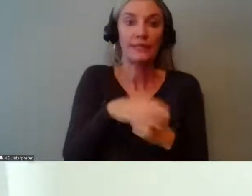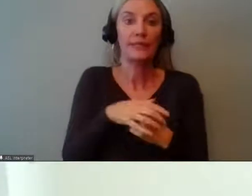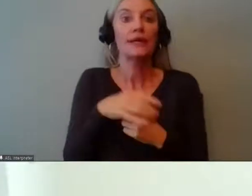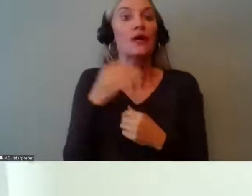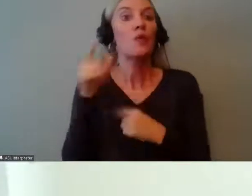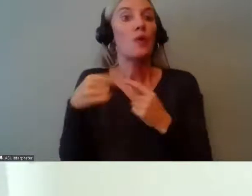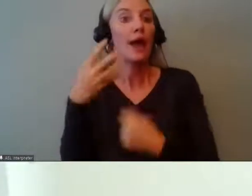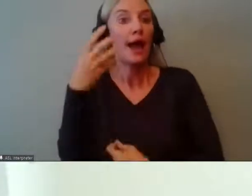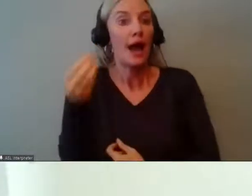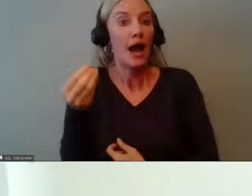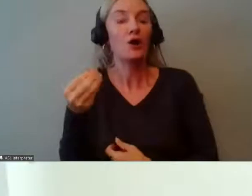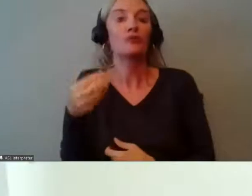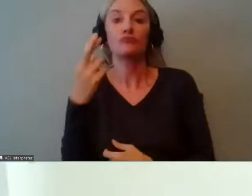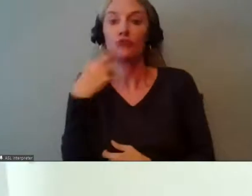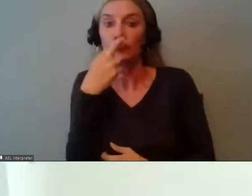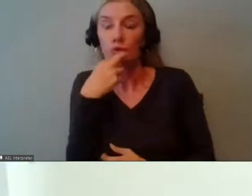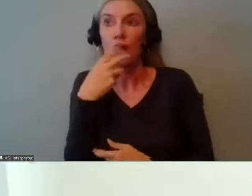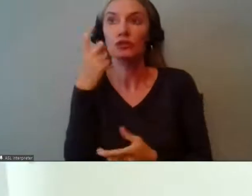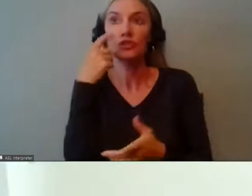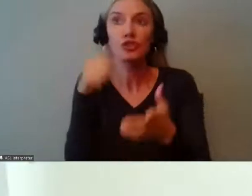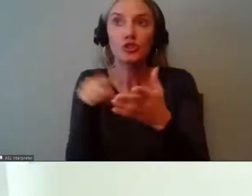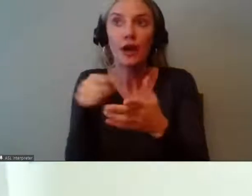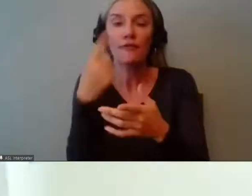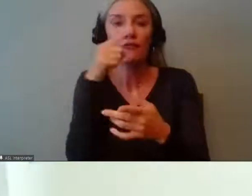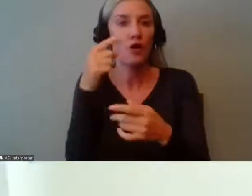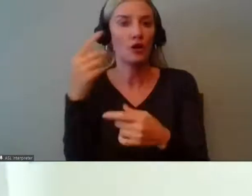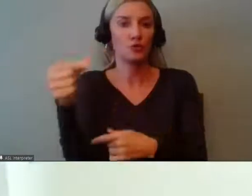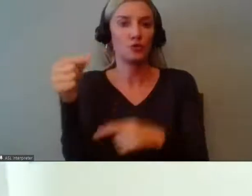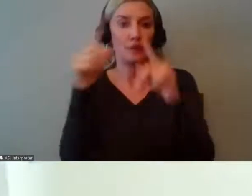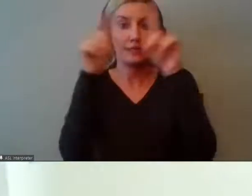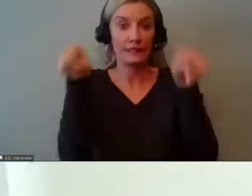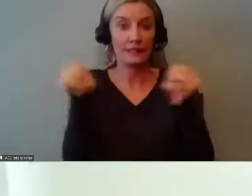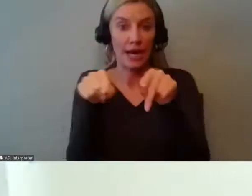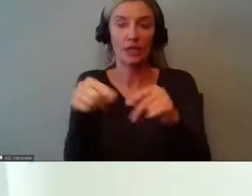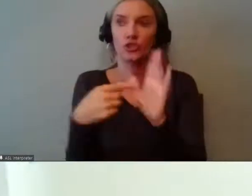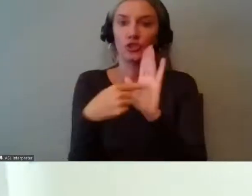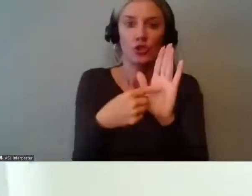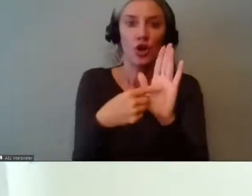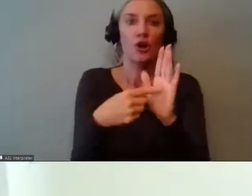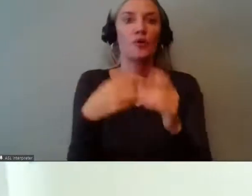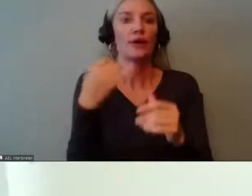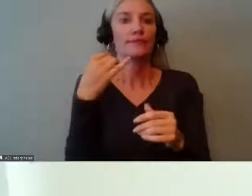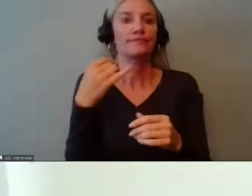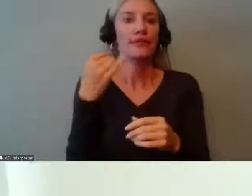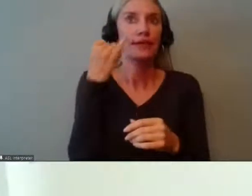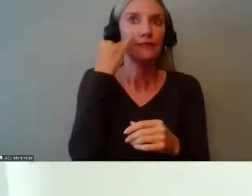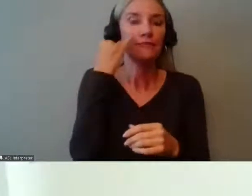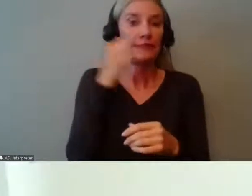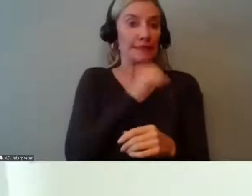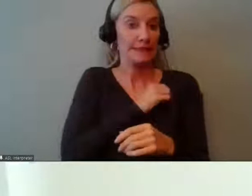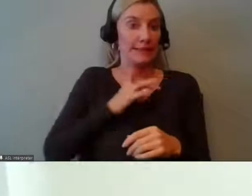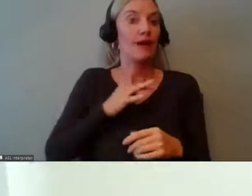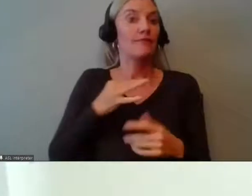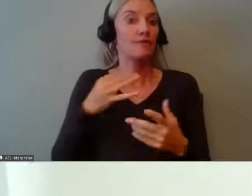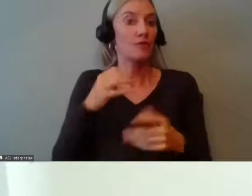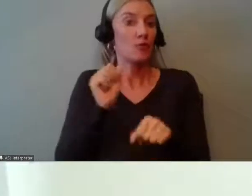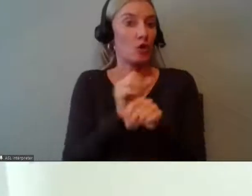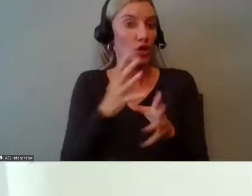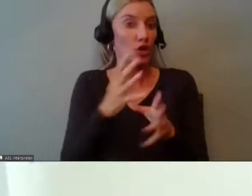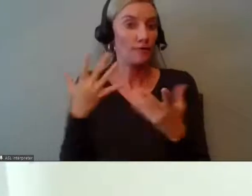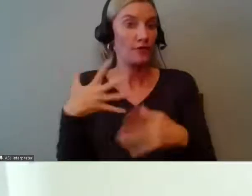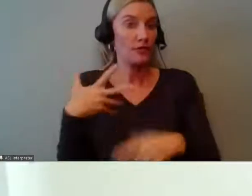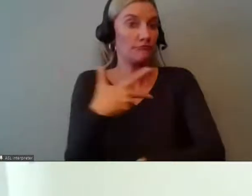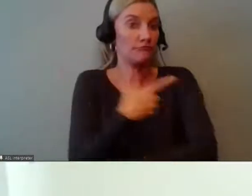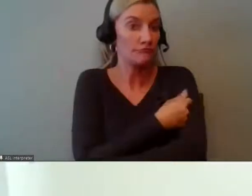that show which restaurants or bars in Mendocino have staff vaccinated or tested and are only allowing